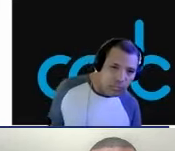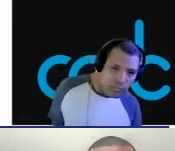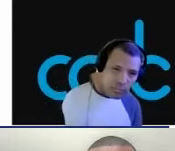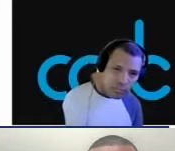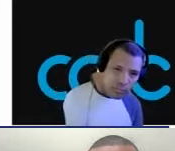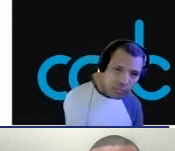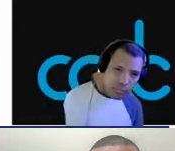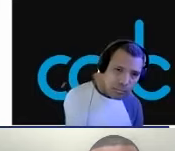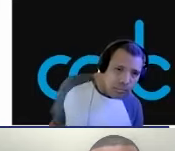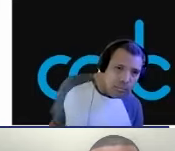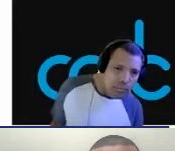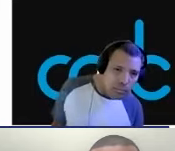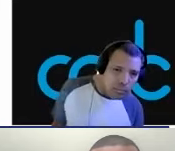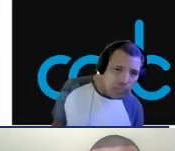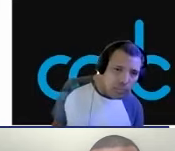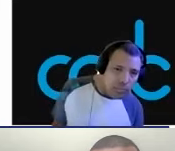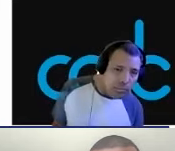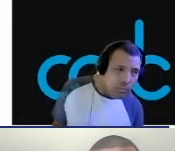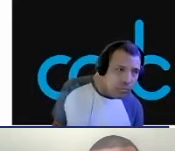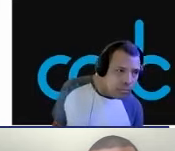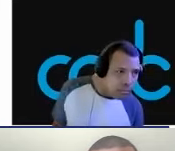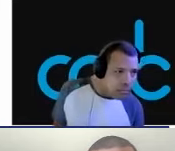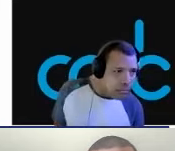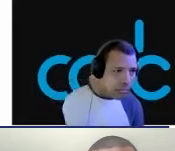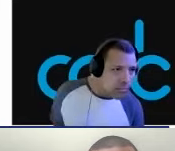And then let's see.